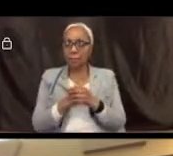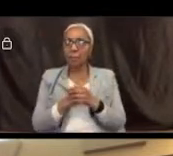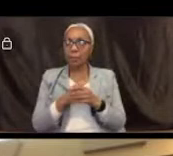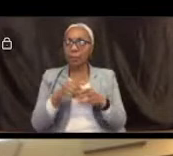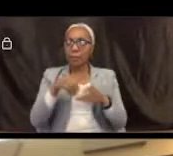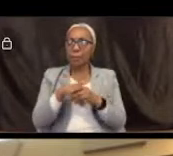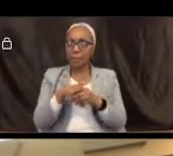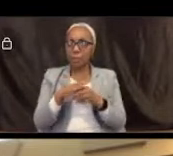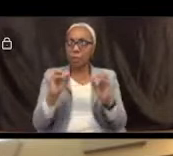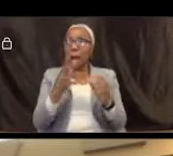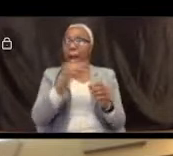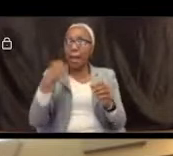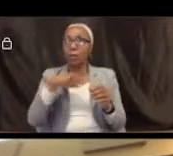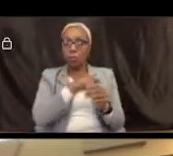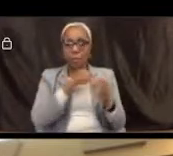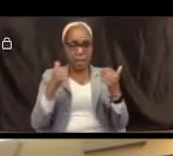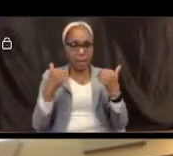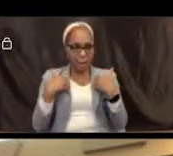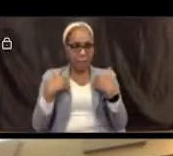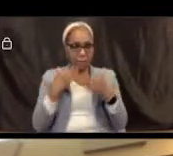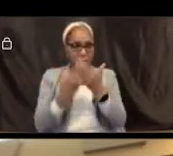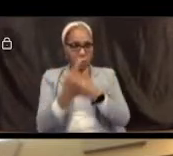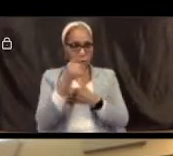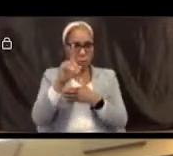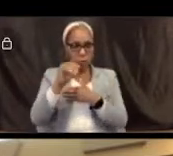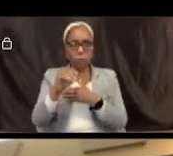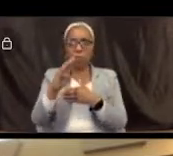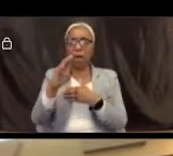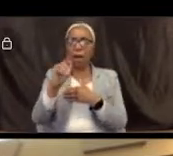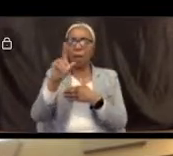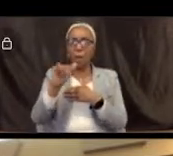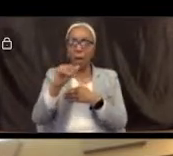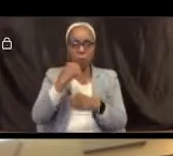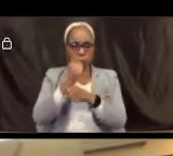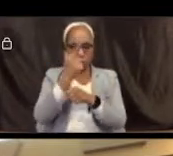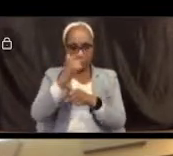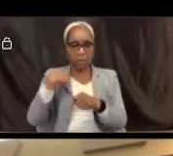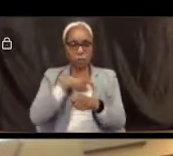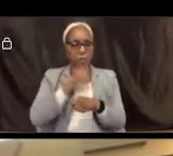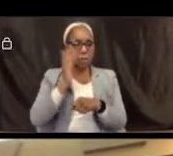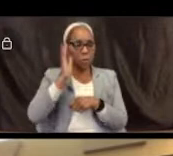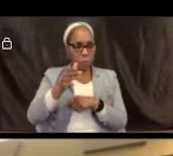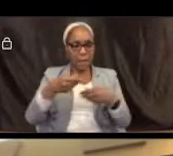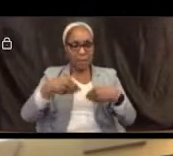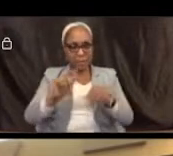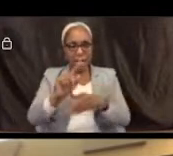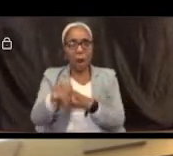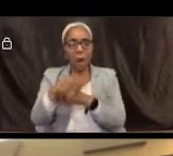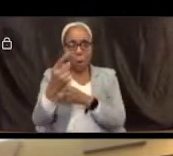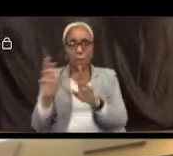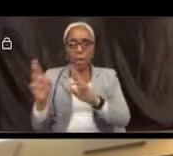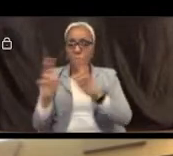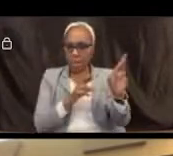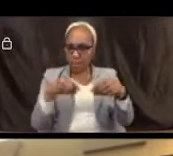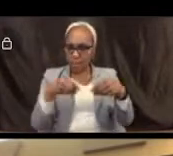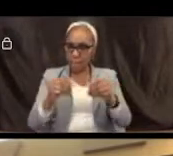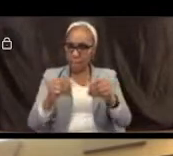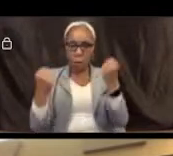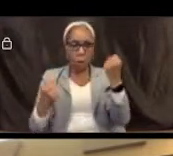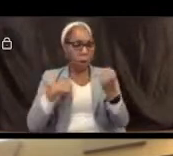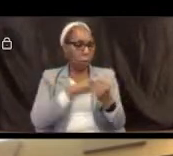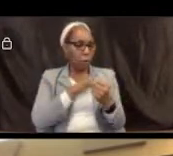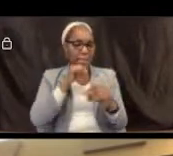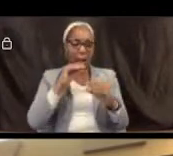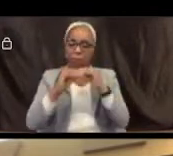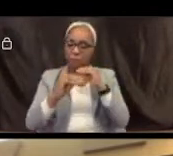we have already who's gonna do the body work, because we are gonna seal only ready-to-sell cars. We are not fixing